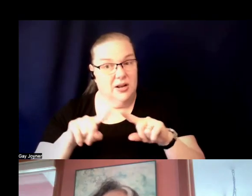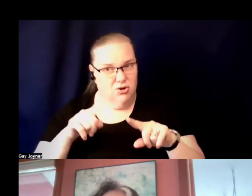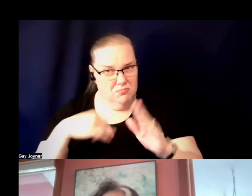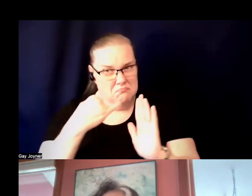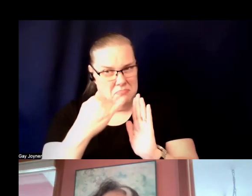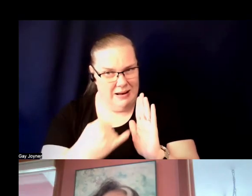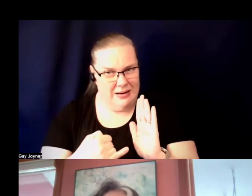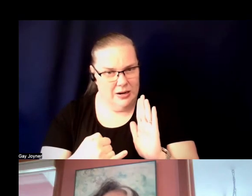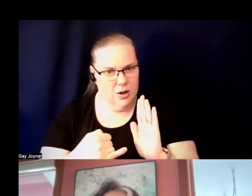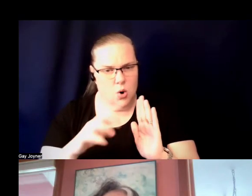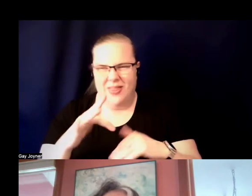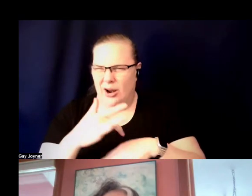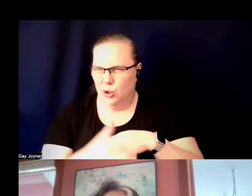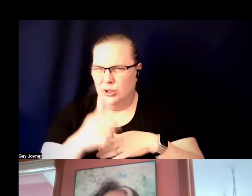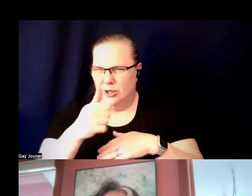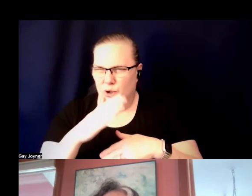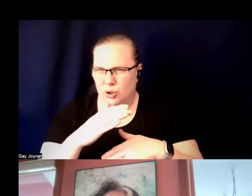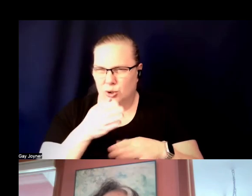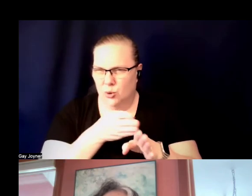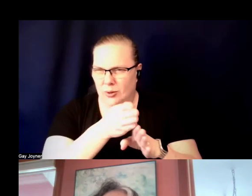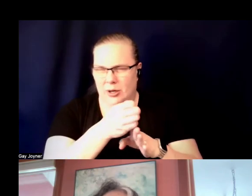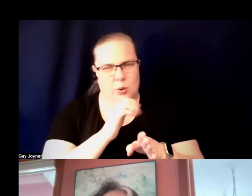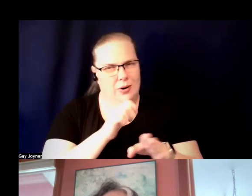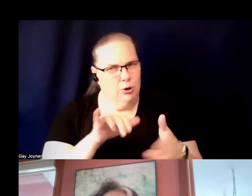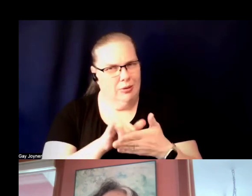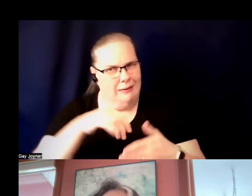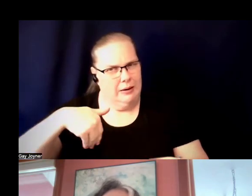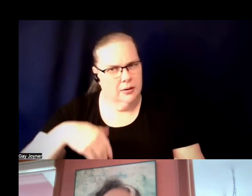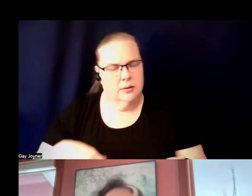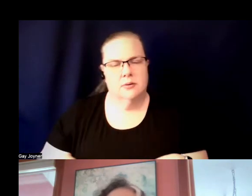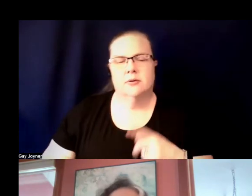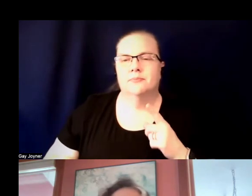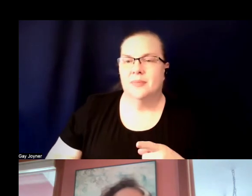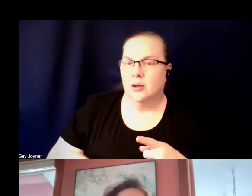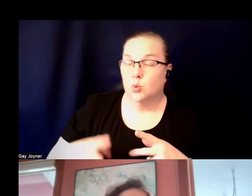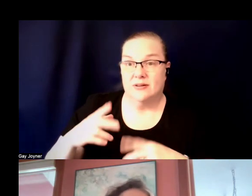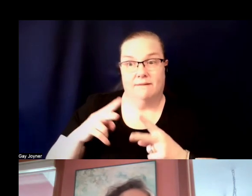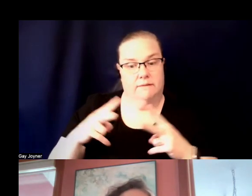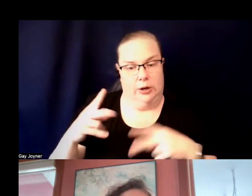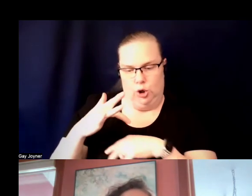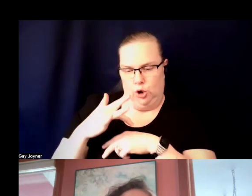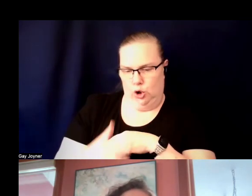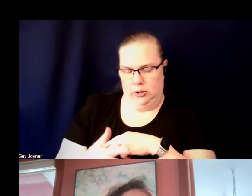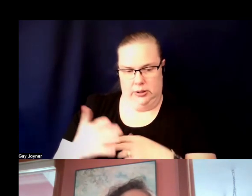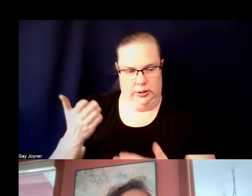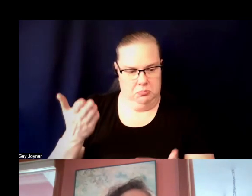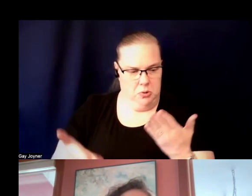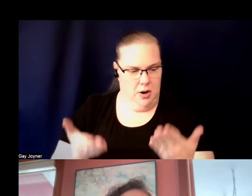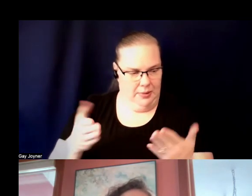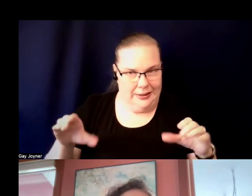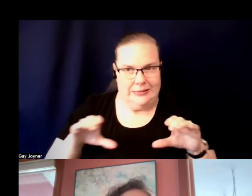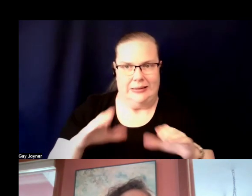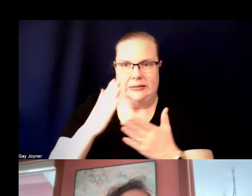much earlier in your career, so you weren't really doing that yet? It was very early. I think I probably did